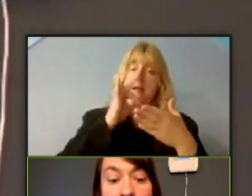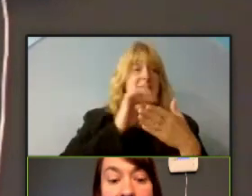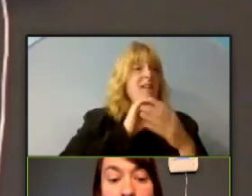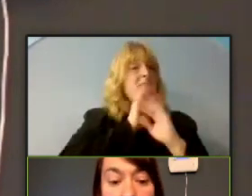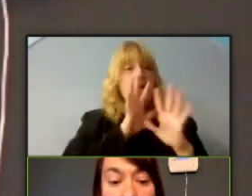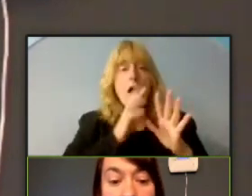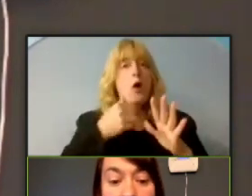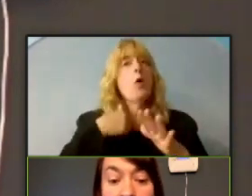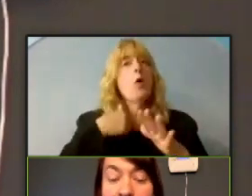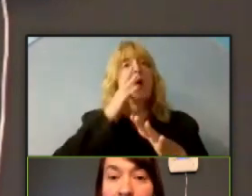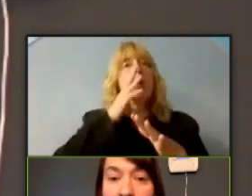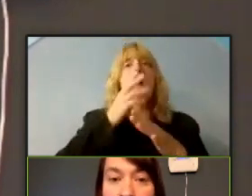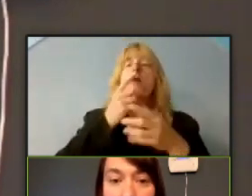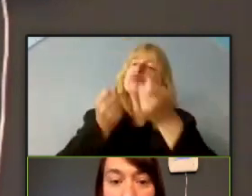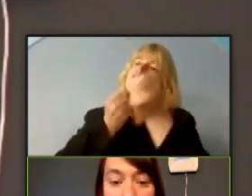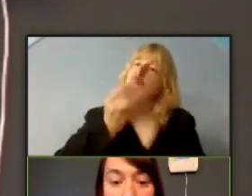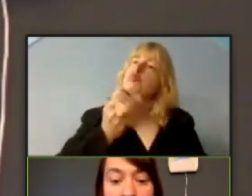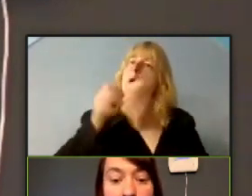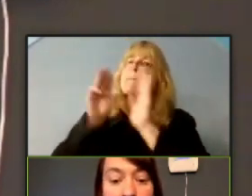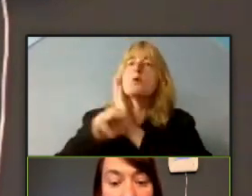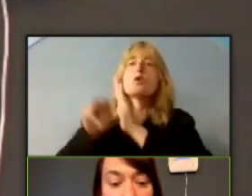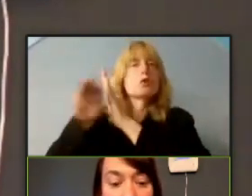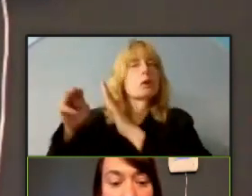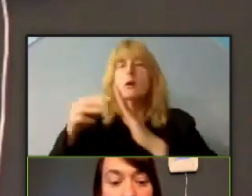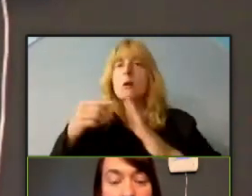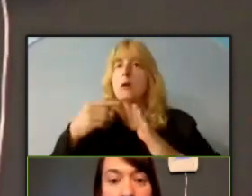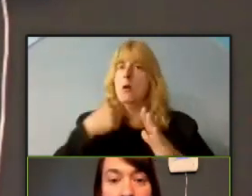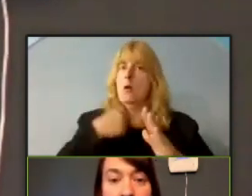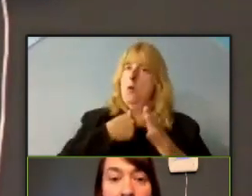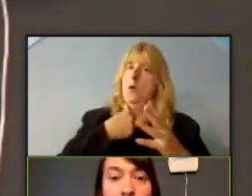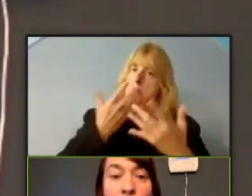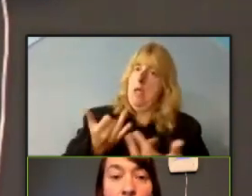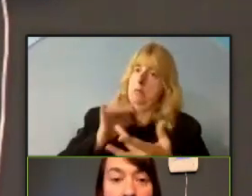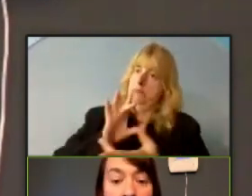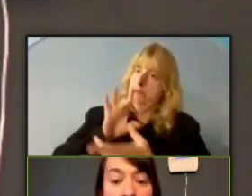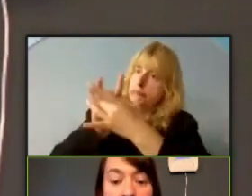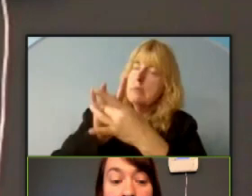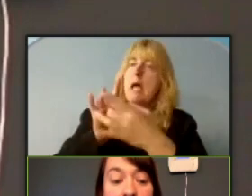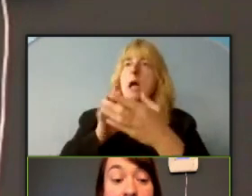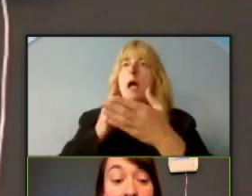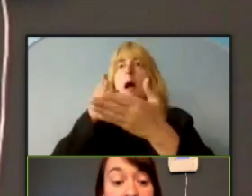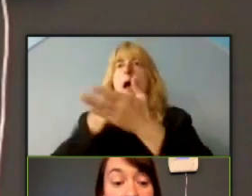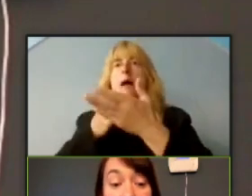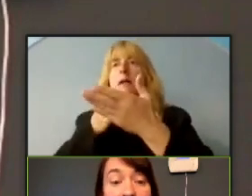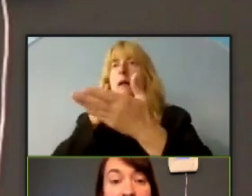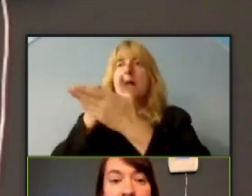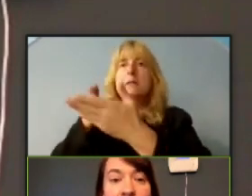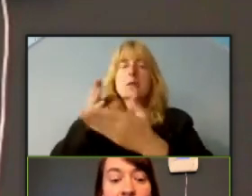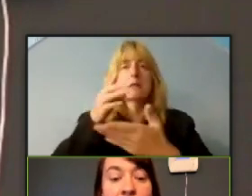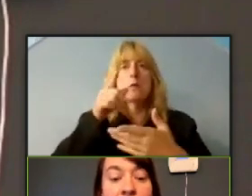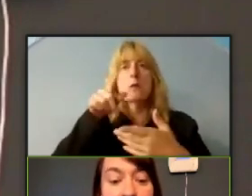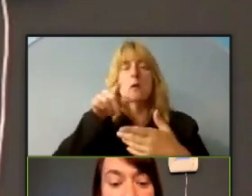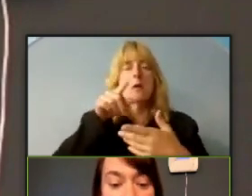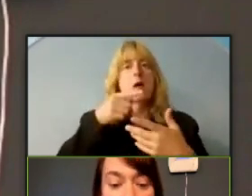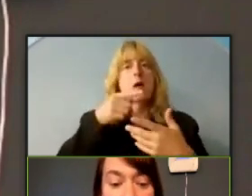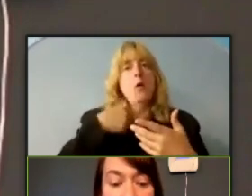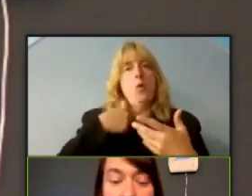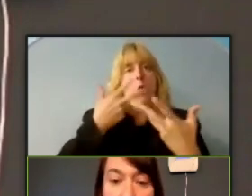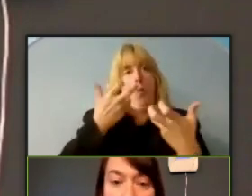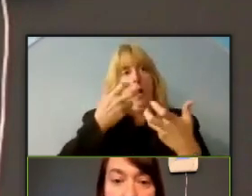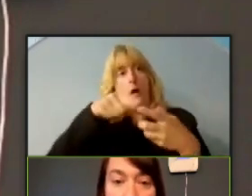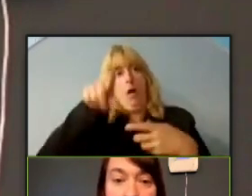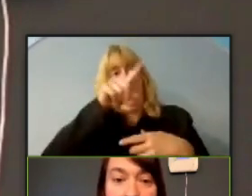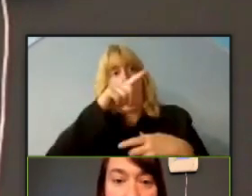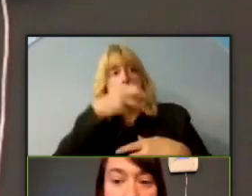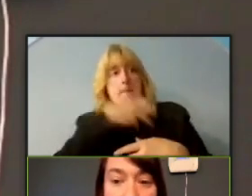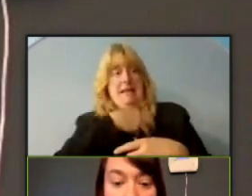Detroit Police Department against Black people, against protesters, and we call for the defunding and divestment from police systems,